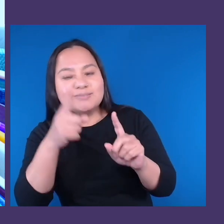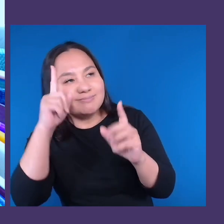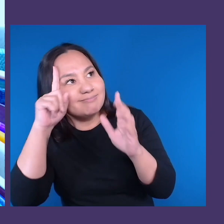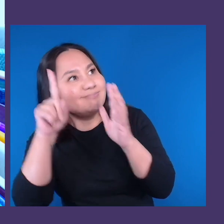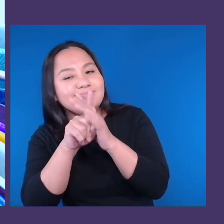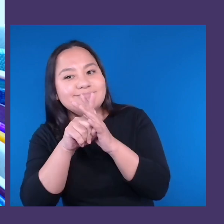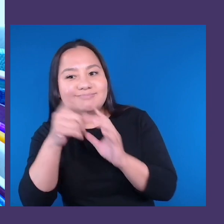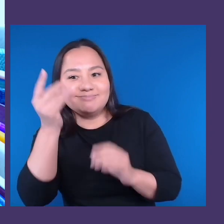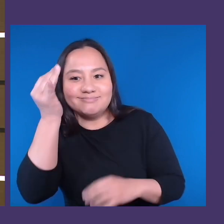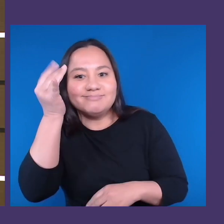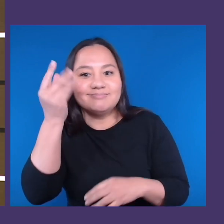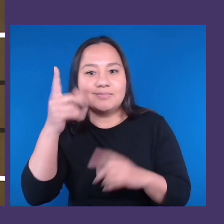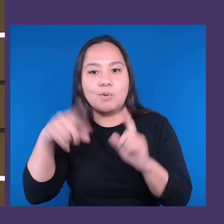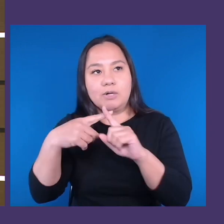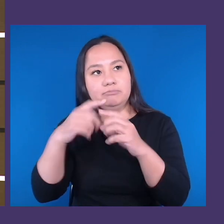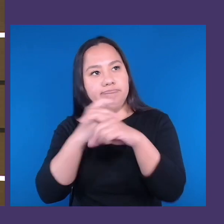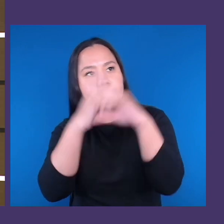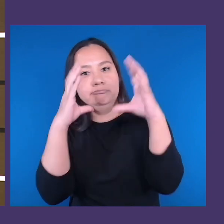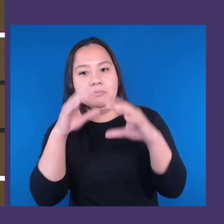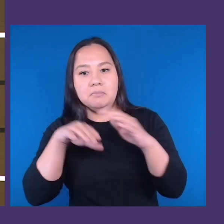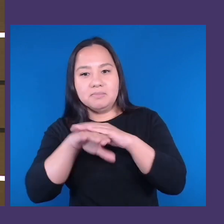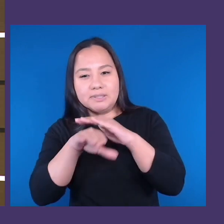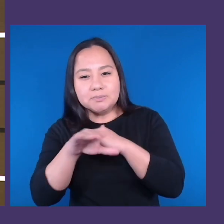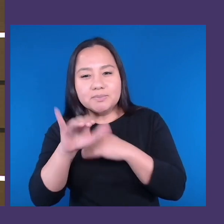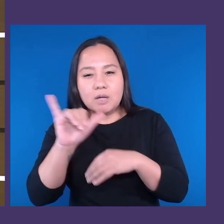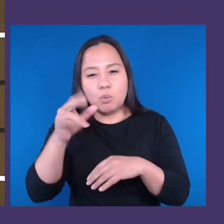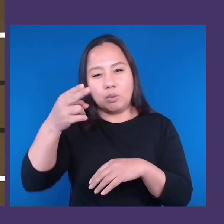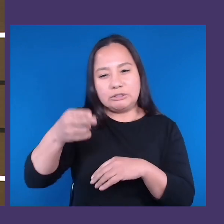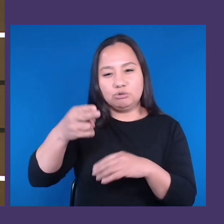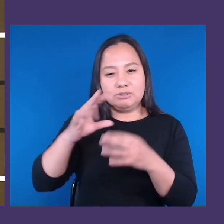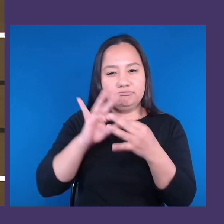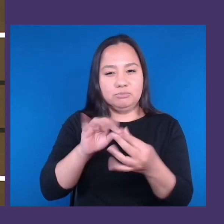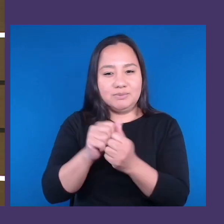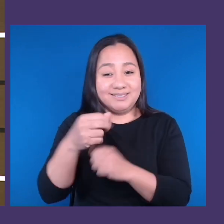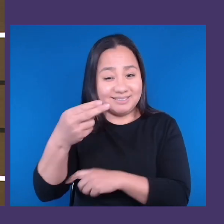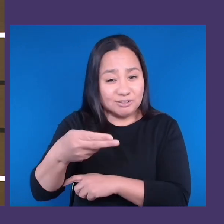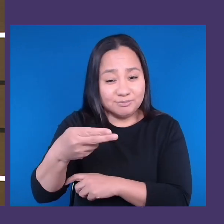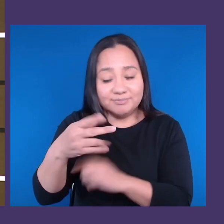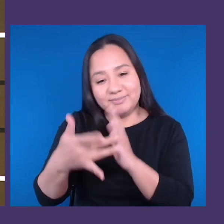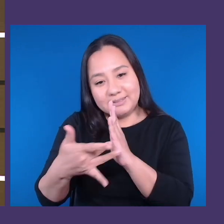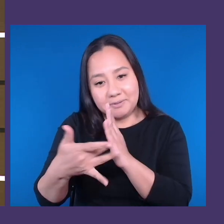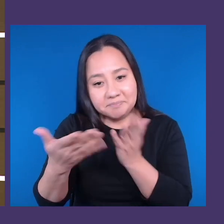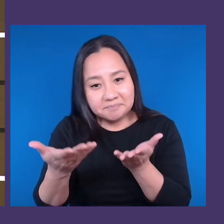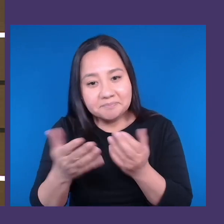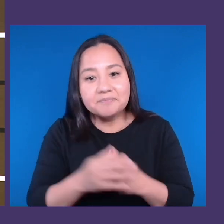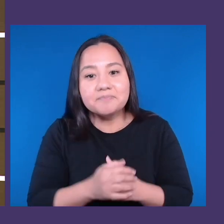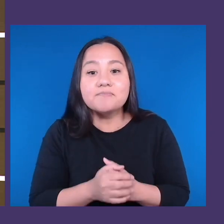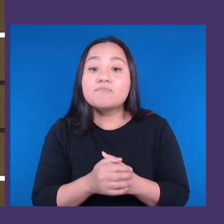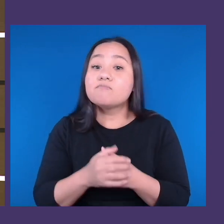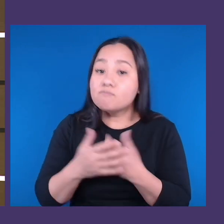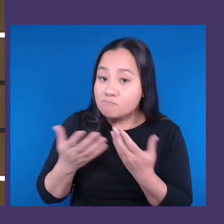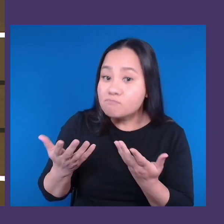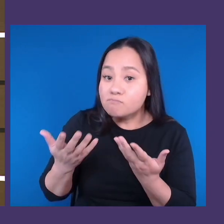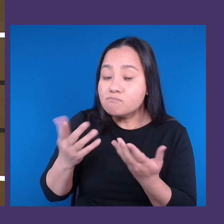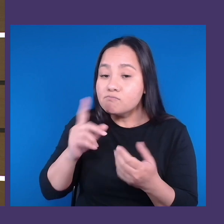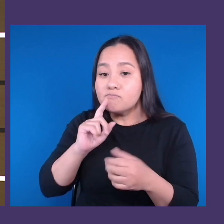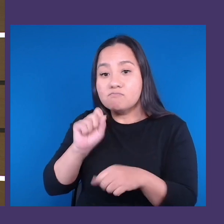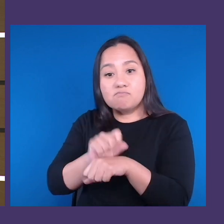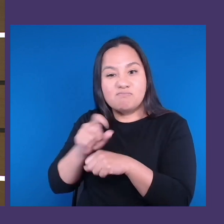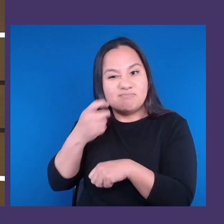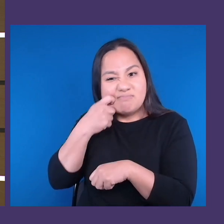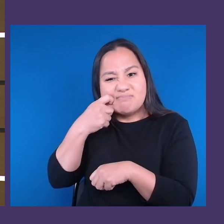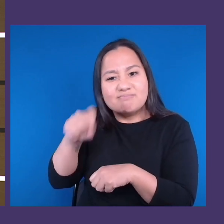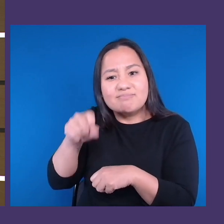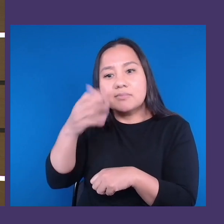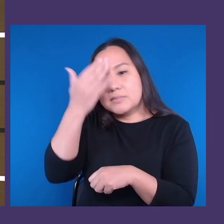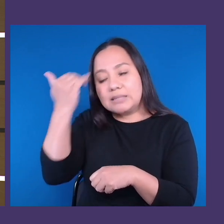history of technology? Well, I think it's first great to start where you just did, because I think there's a couple of really interesting